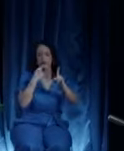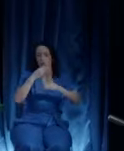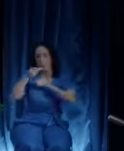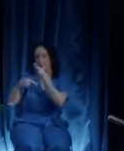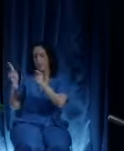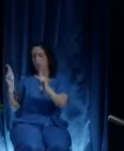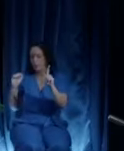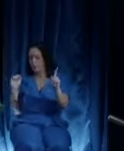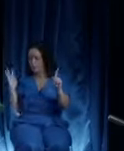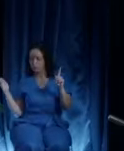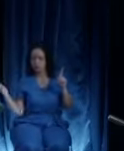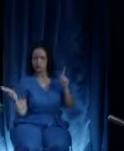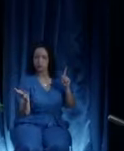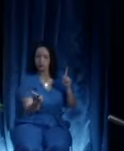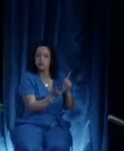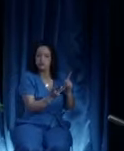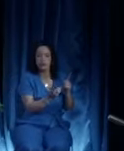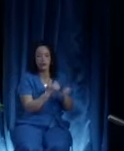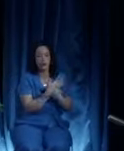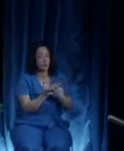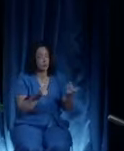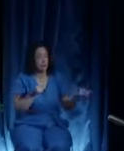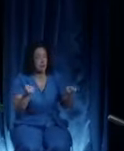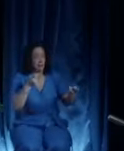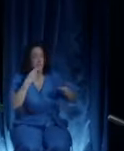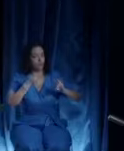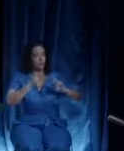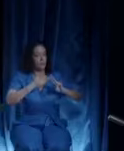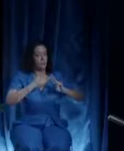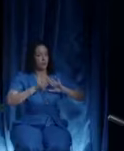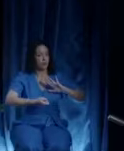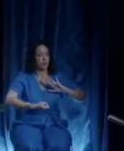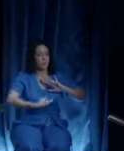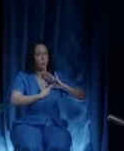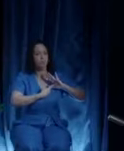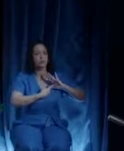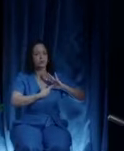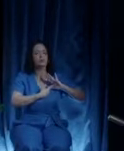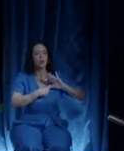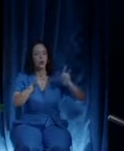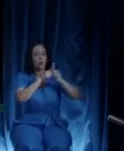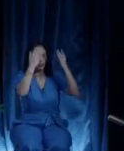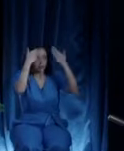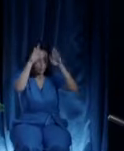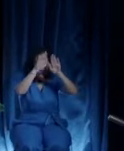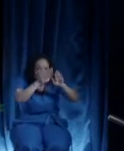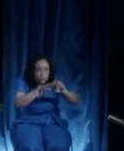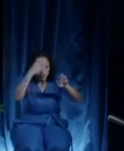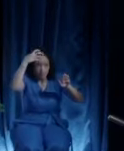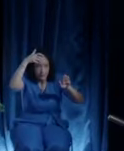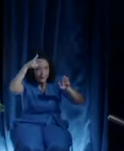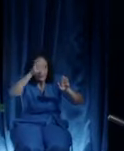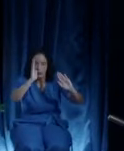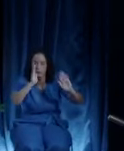There's a lot of management of reputation, as well as this sort of working towards the Führer type thing. So for